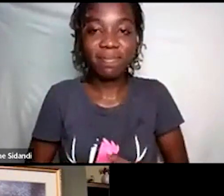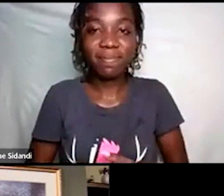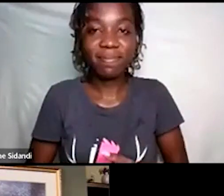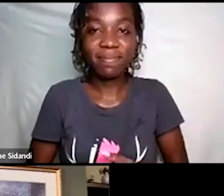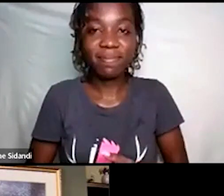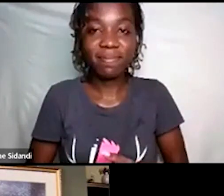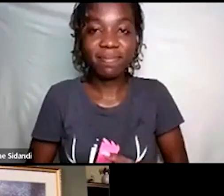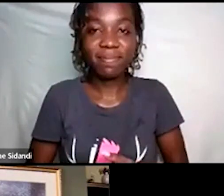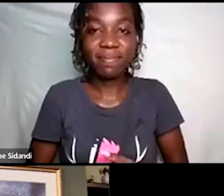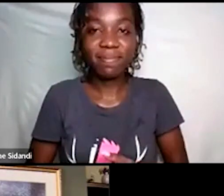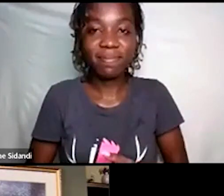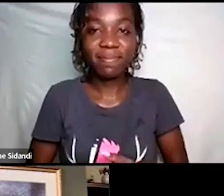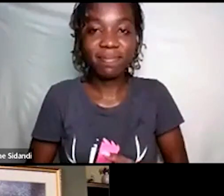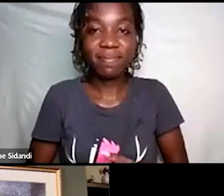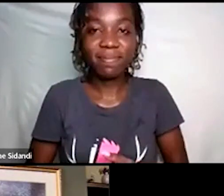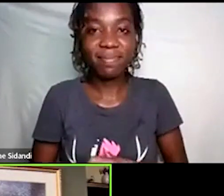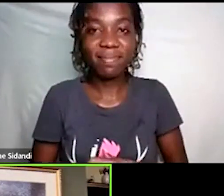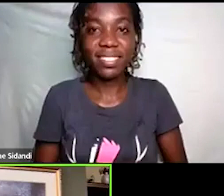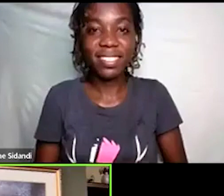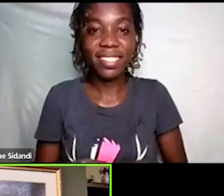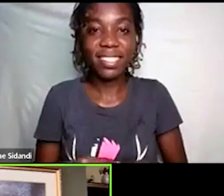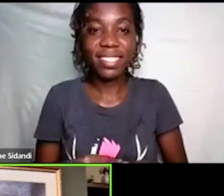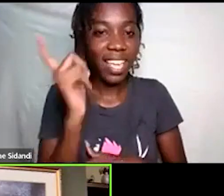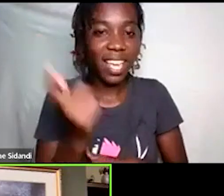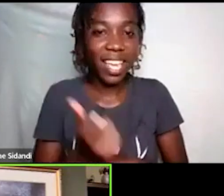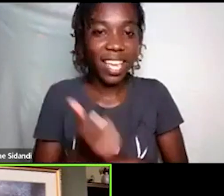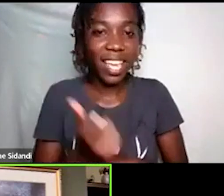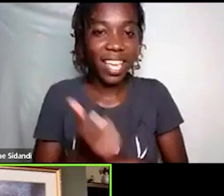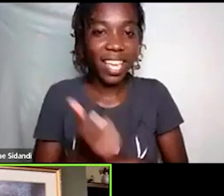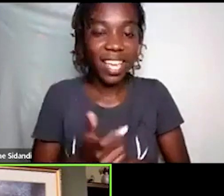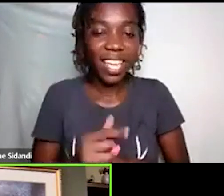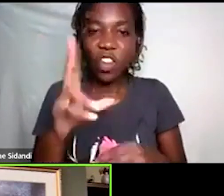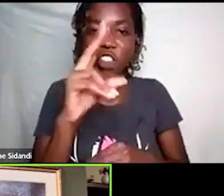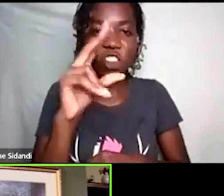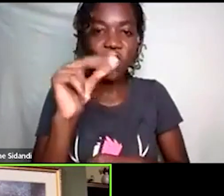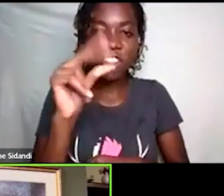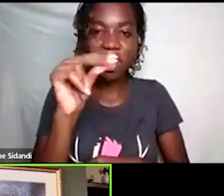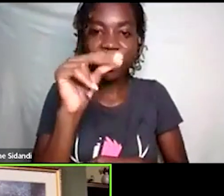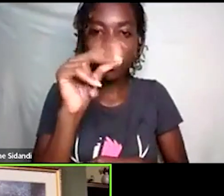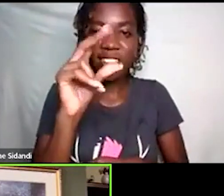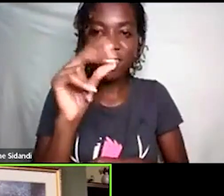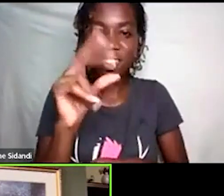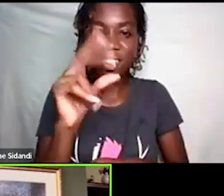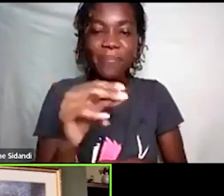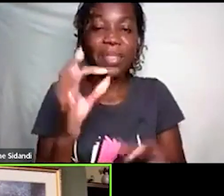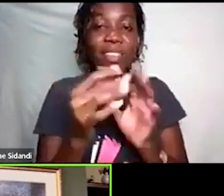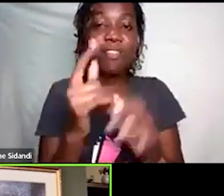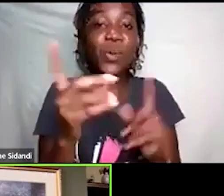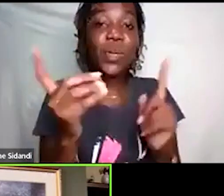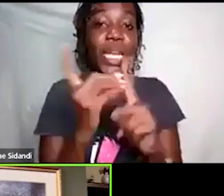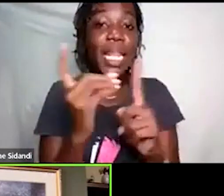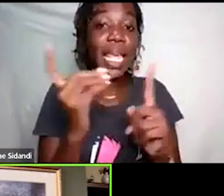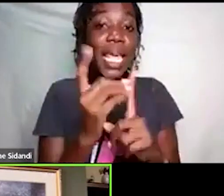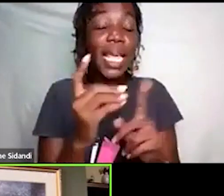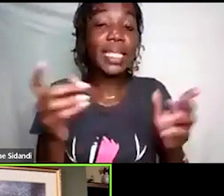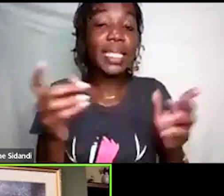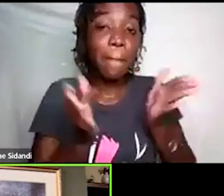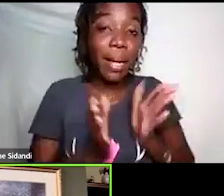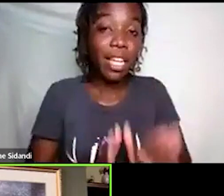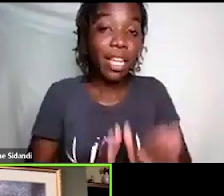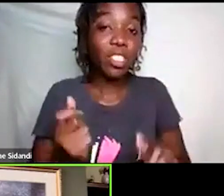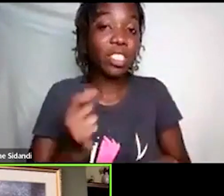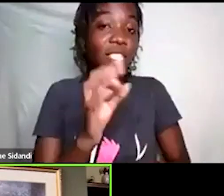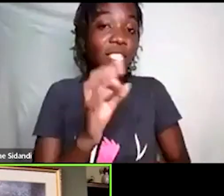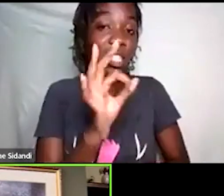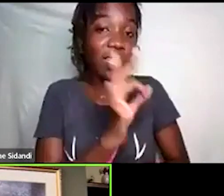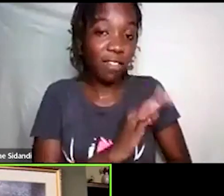you. No. When you are dating your colleague, you have to put